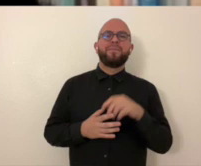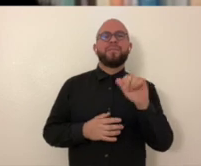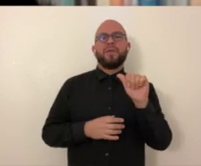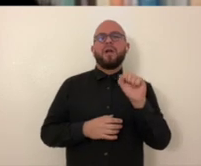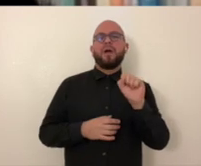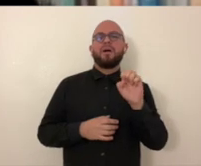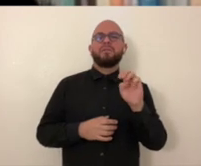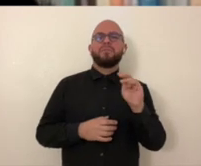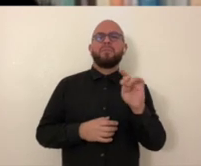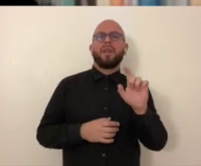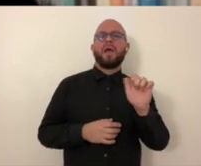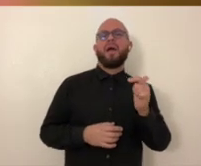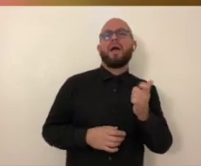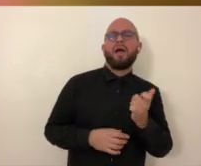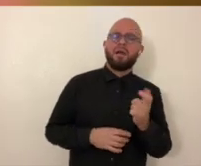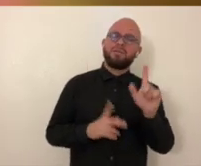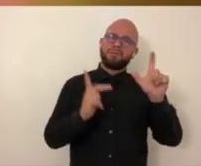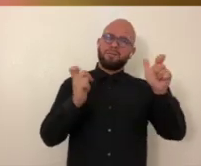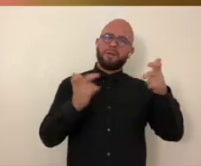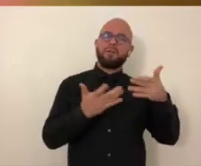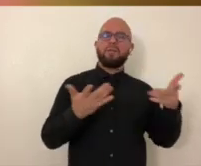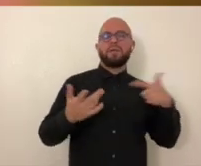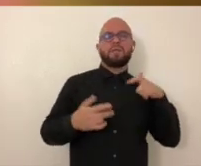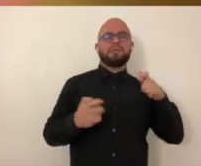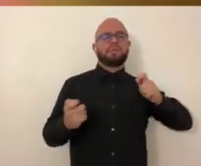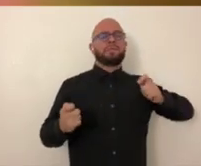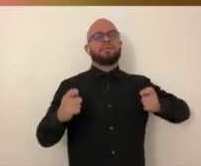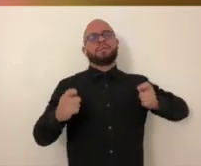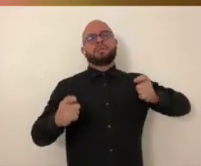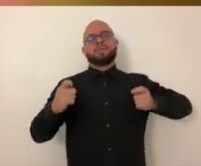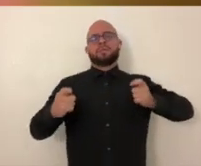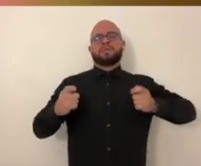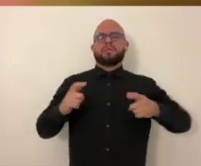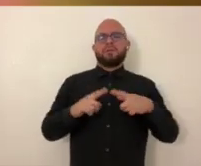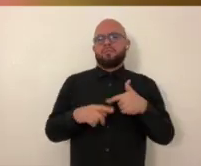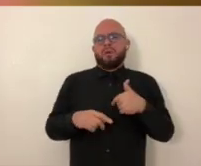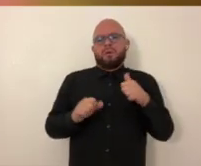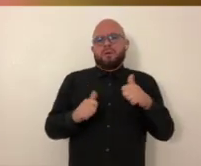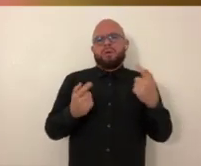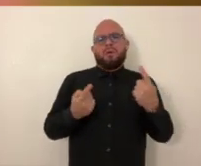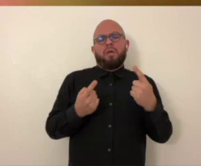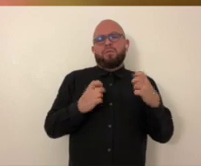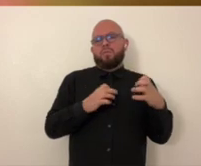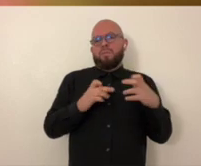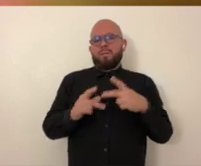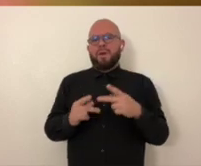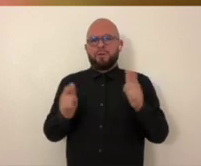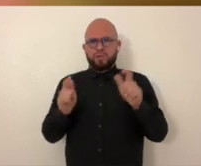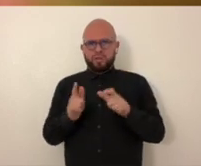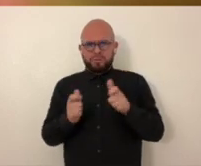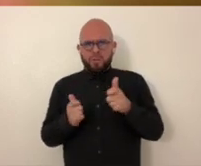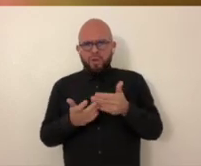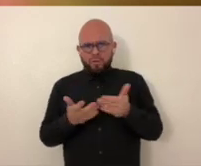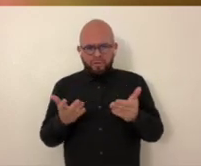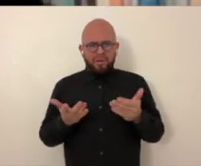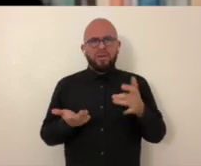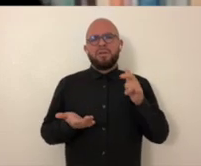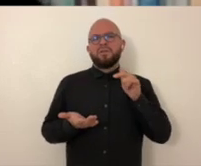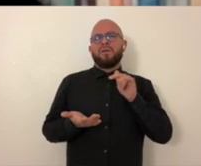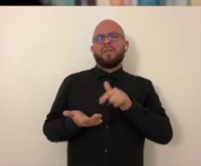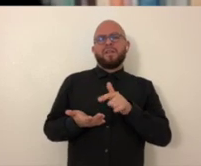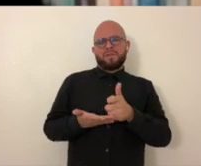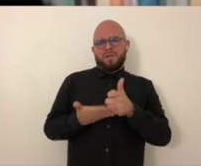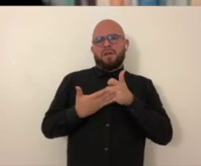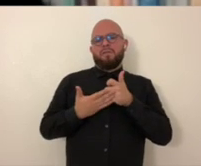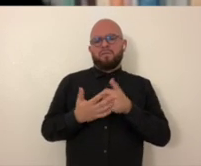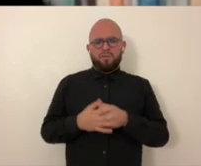been very easy for me to do it through that. The assemblage, some of the bigger stuff I have to adjust, but I can